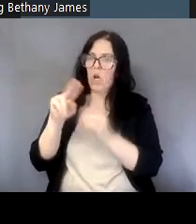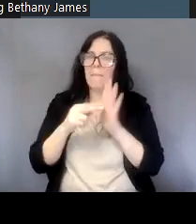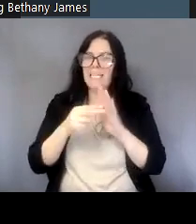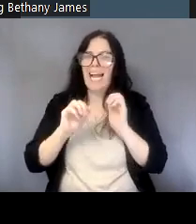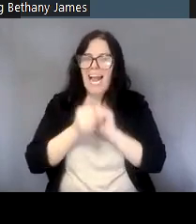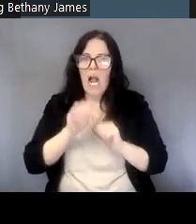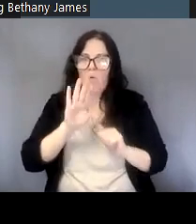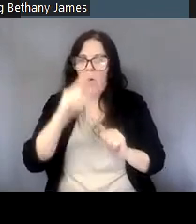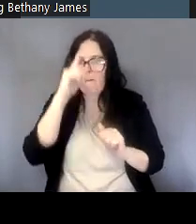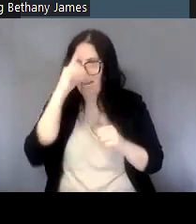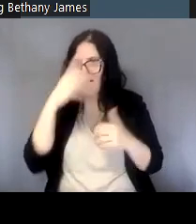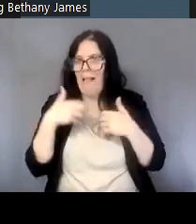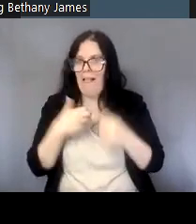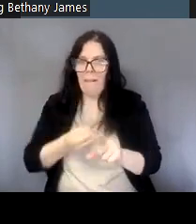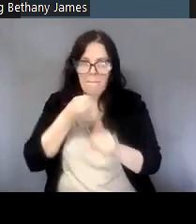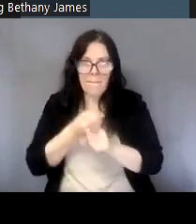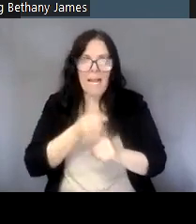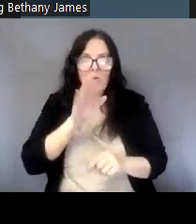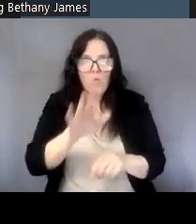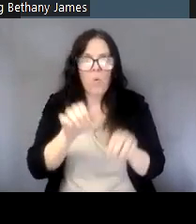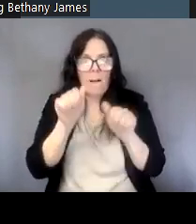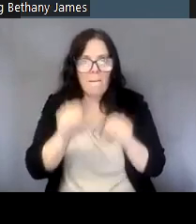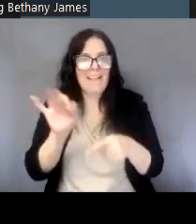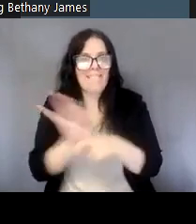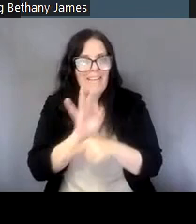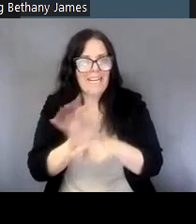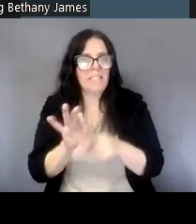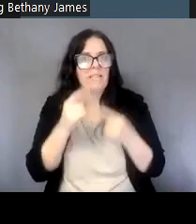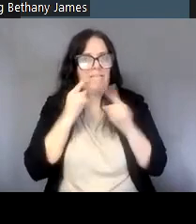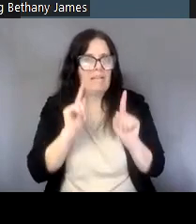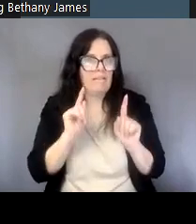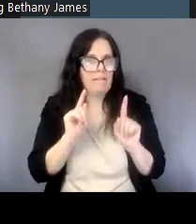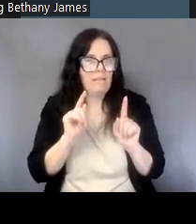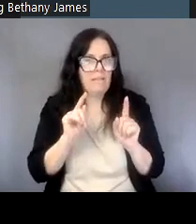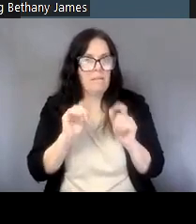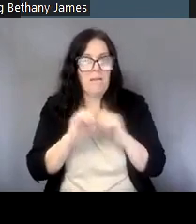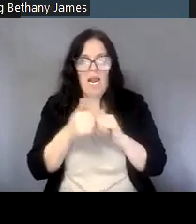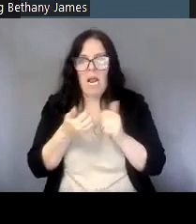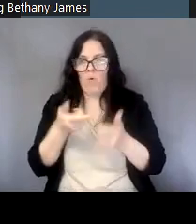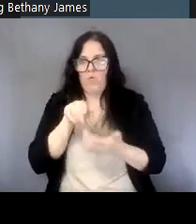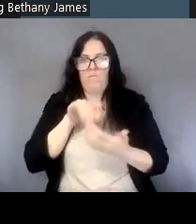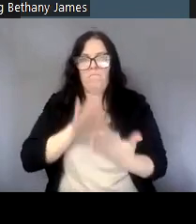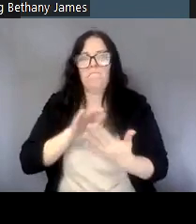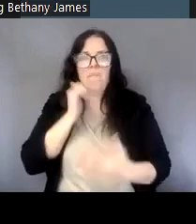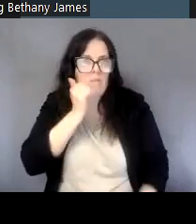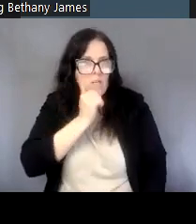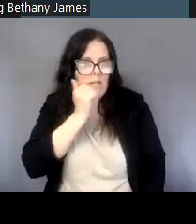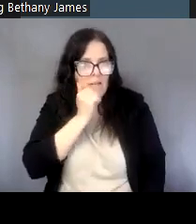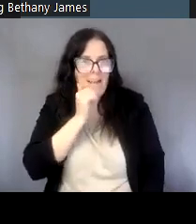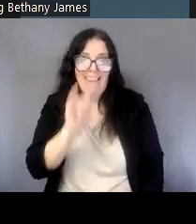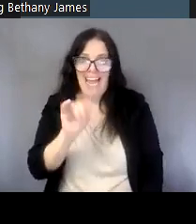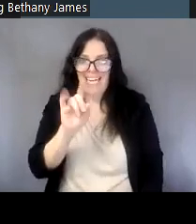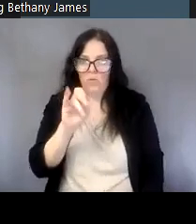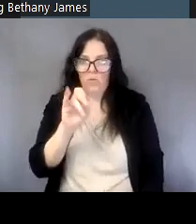health impacting your ability to function effectively. That's what we mean again by mental